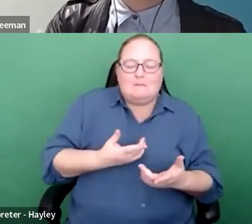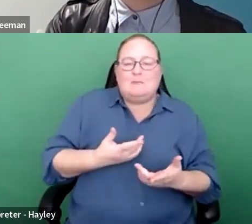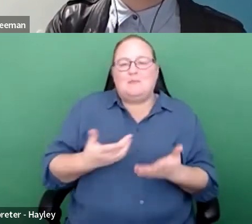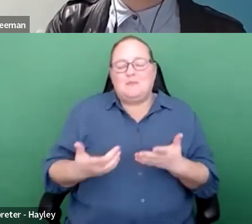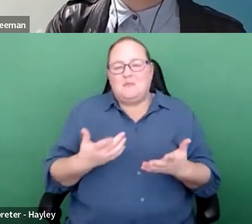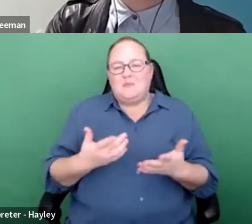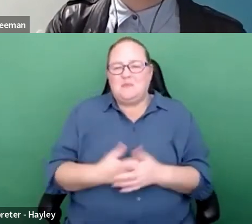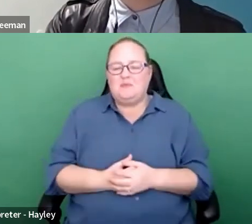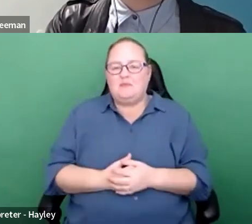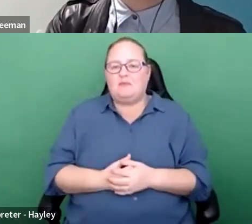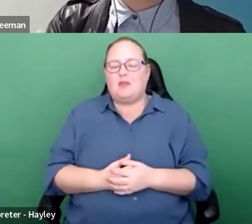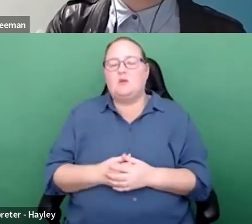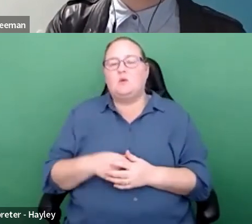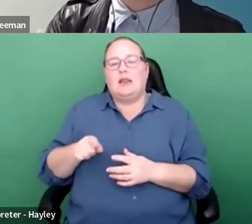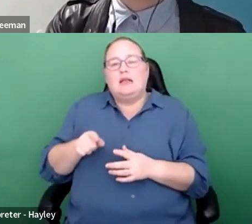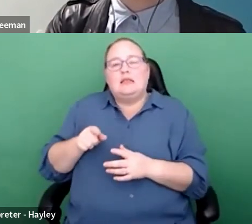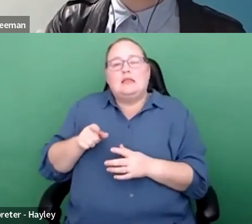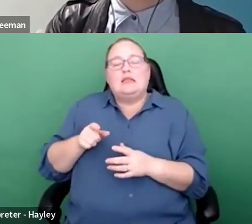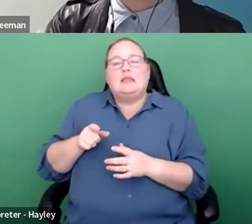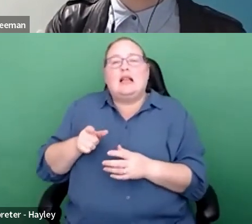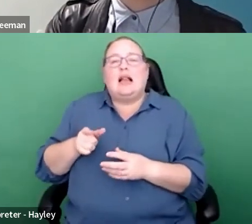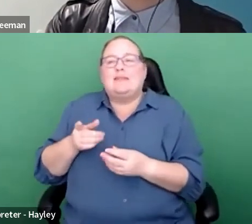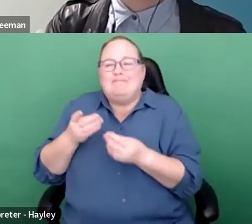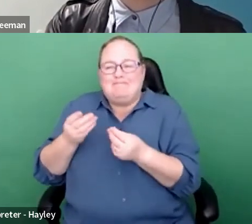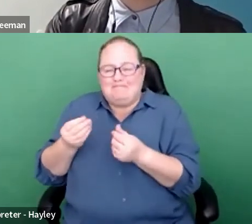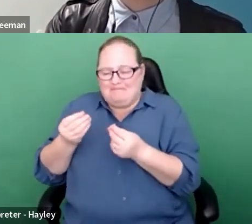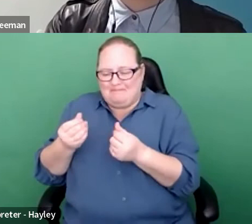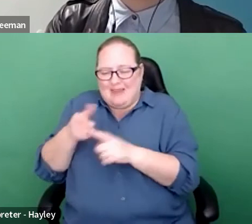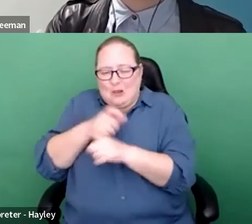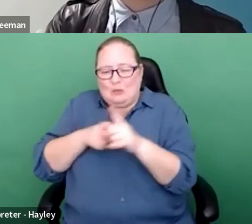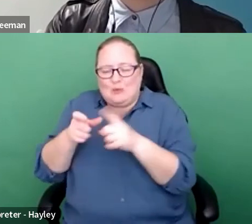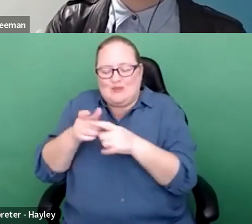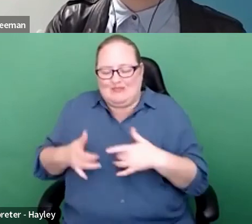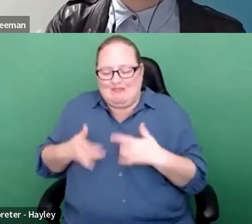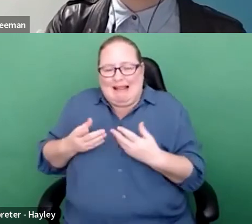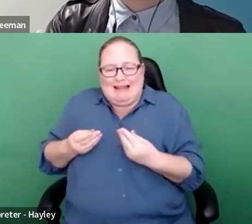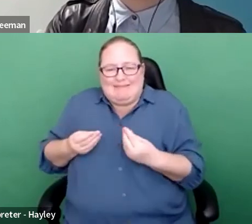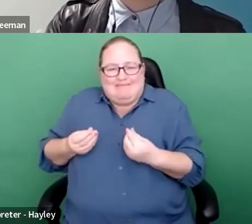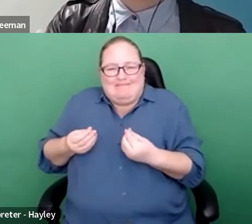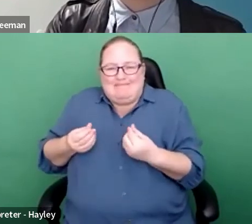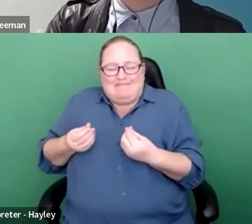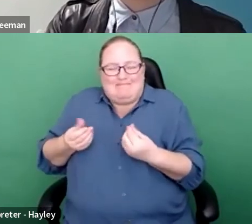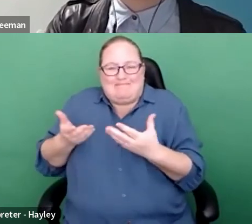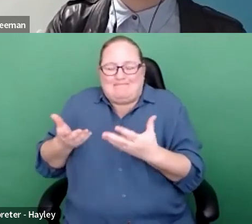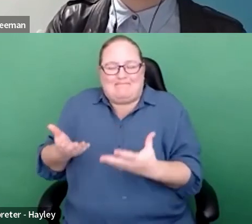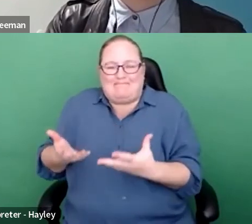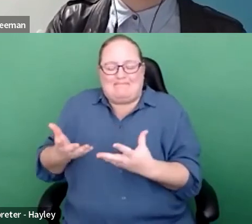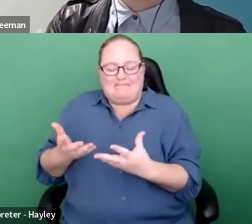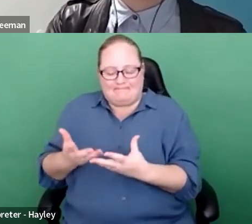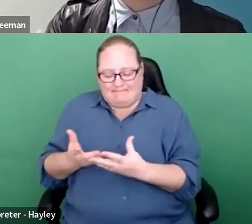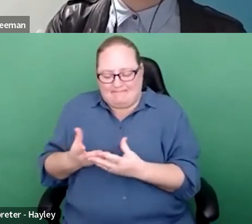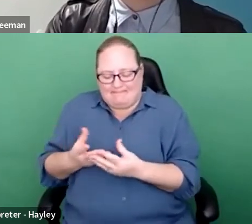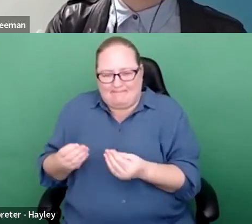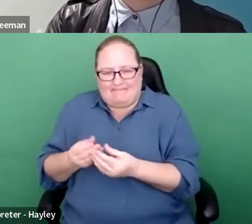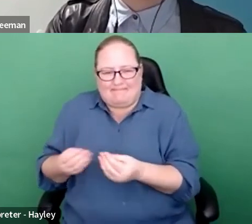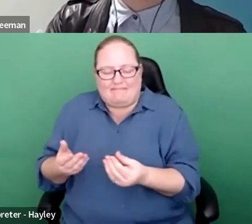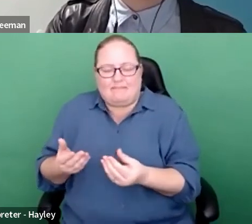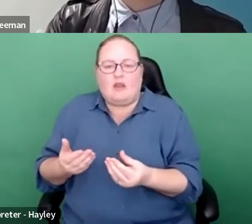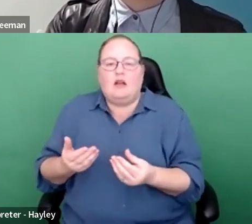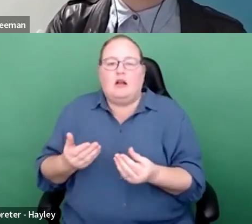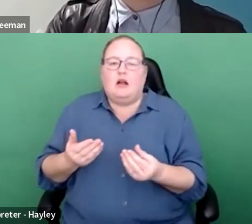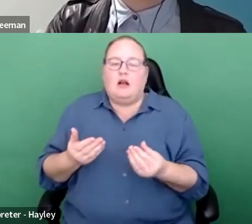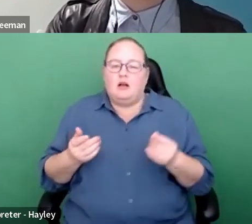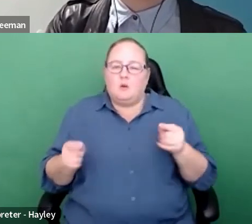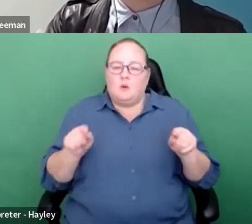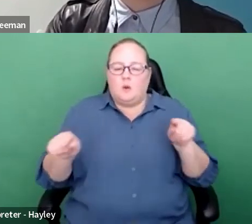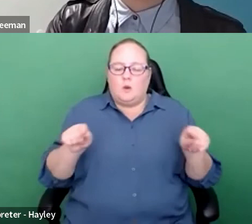evoked as a way of saying, character of Chelsea and things like that. So yeah, just kind of those, for me, became productive